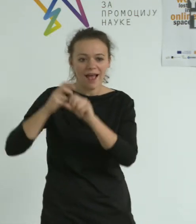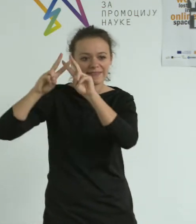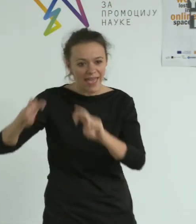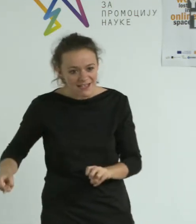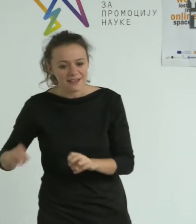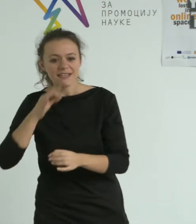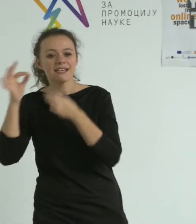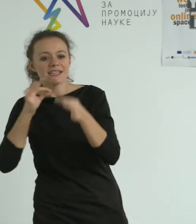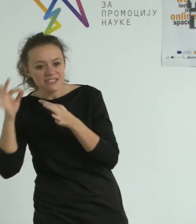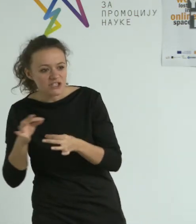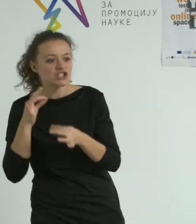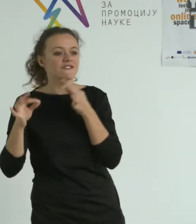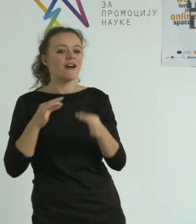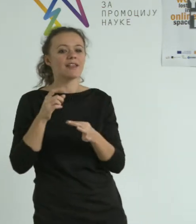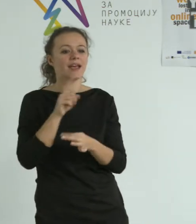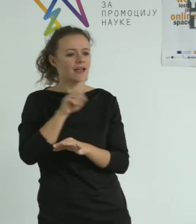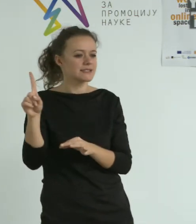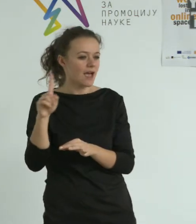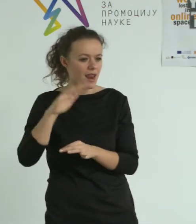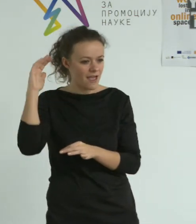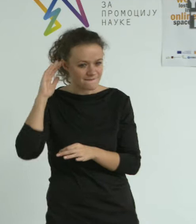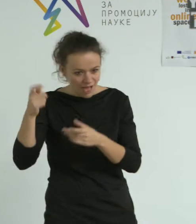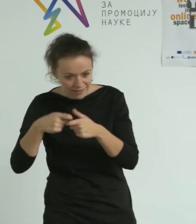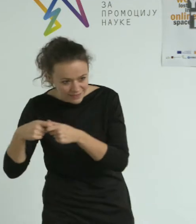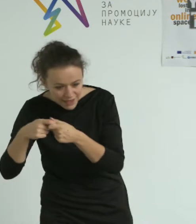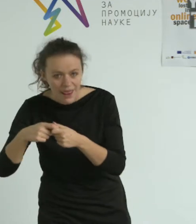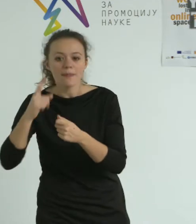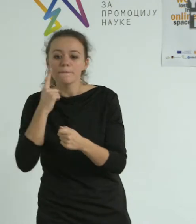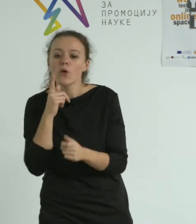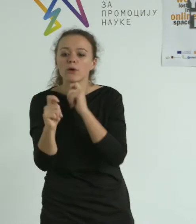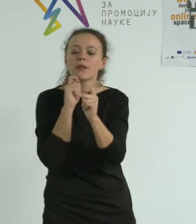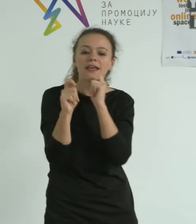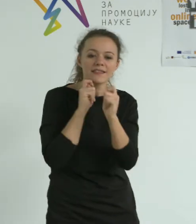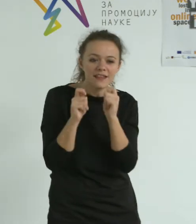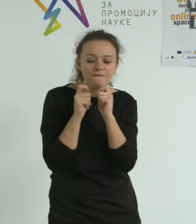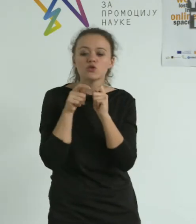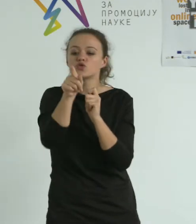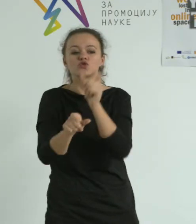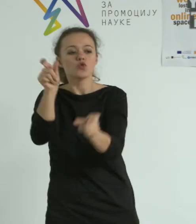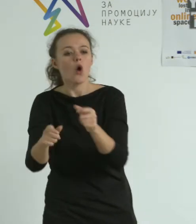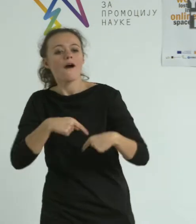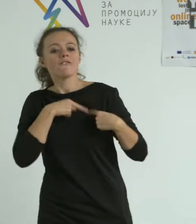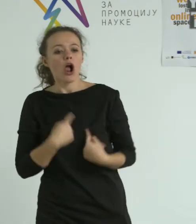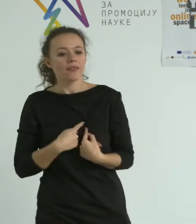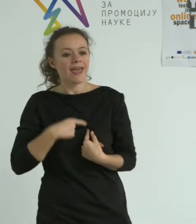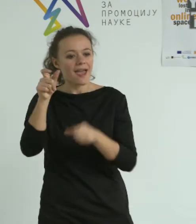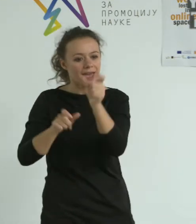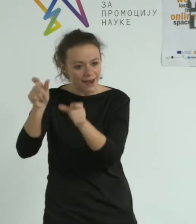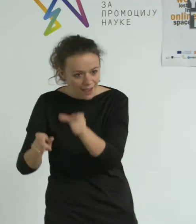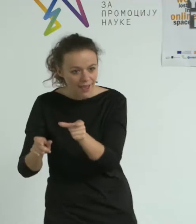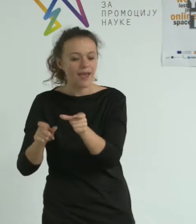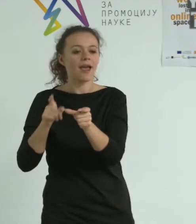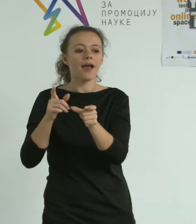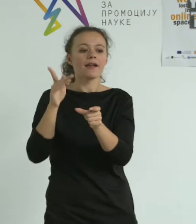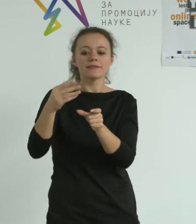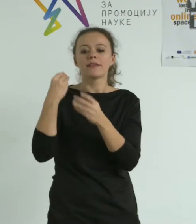the NGOs in their community, and then try to interview 2 volunteers, for example, and then do the